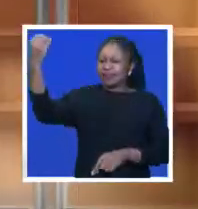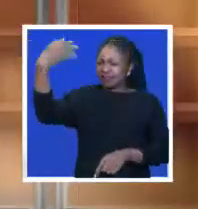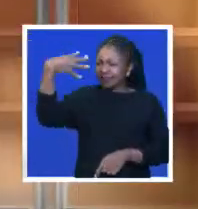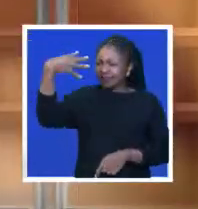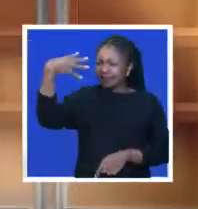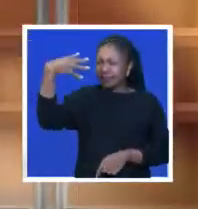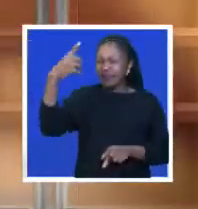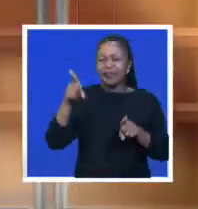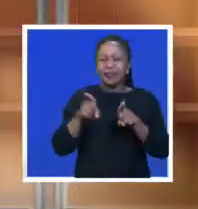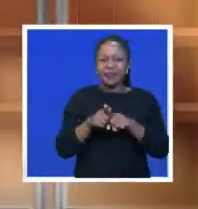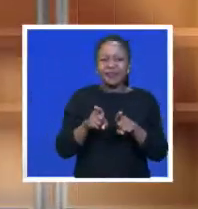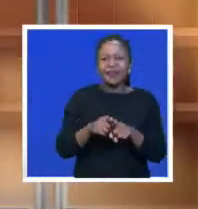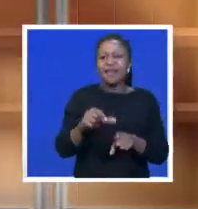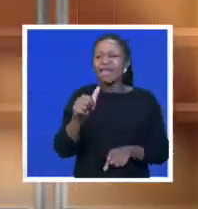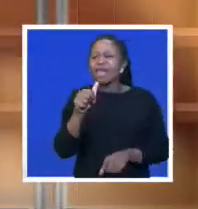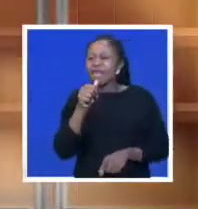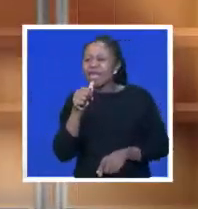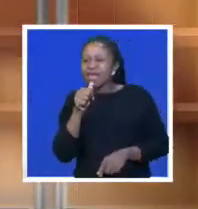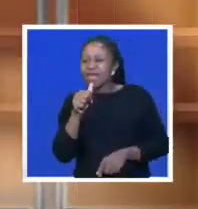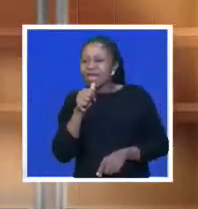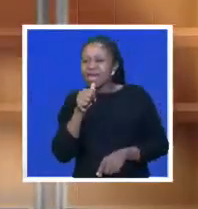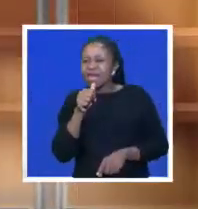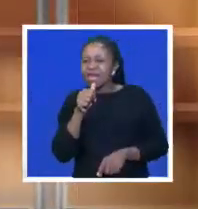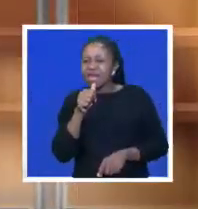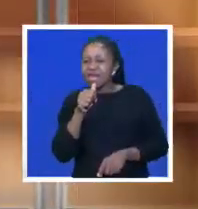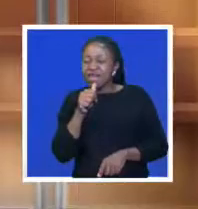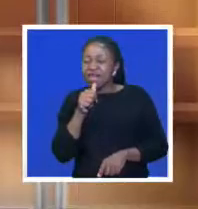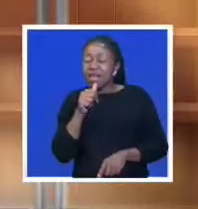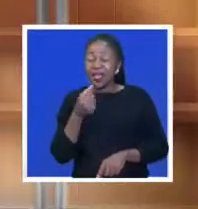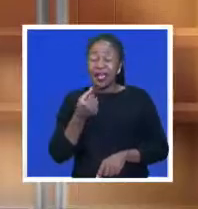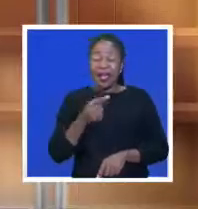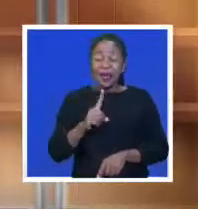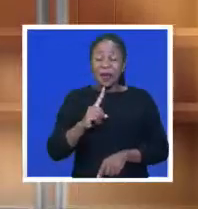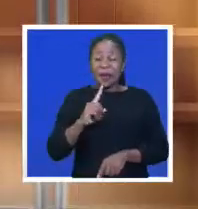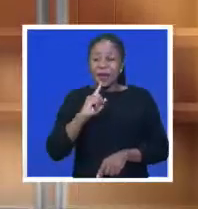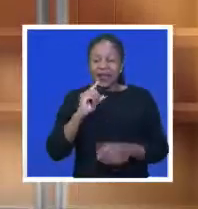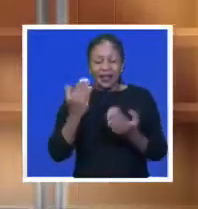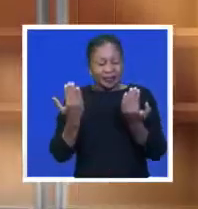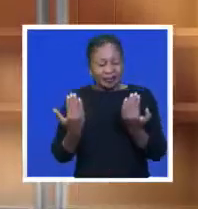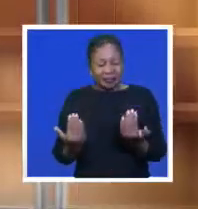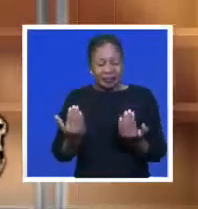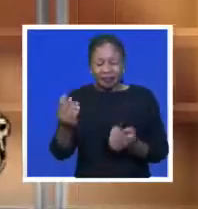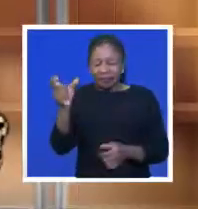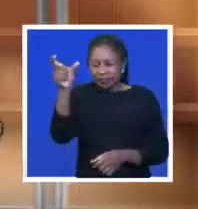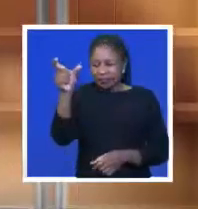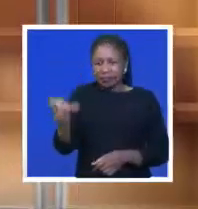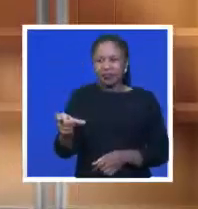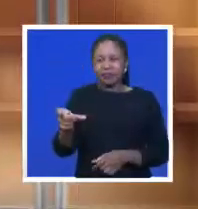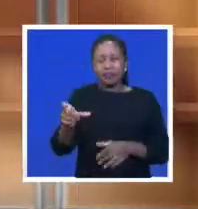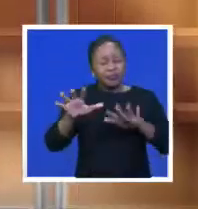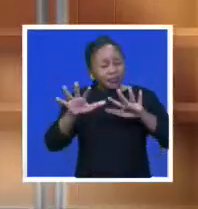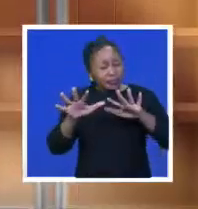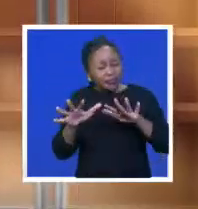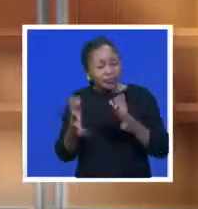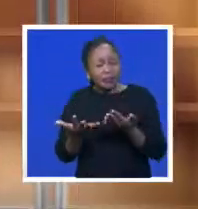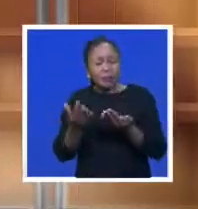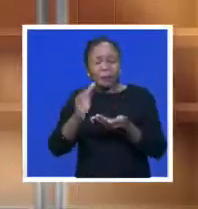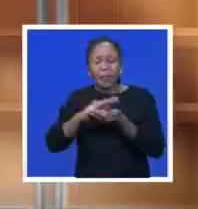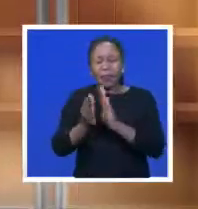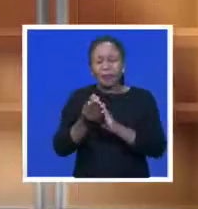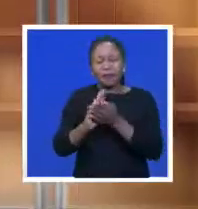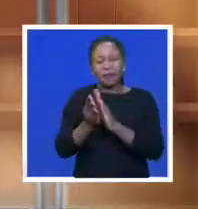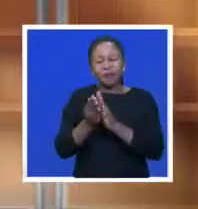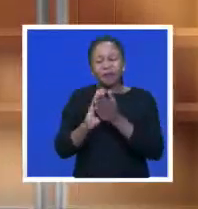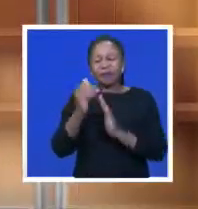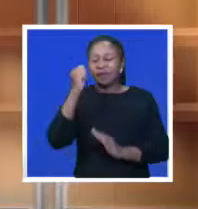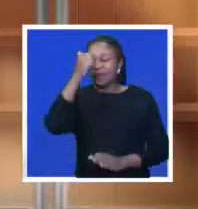there were fish swimming in the rivers. But how did God create the human being? Did He also speak?